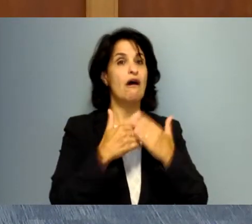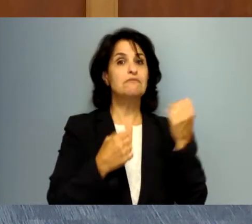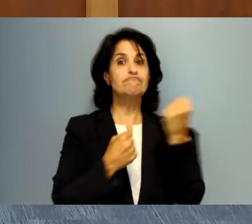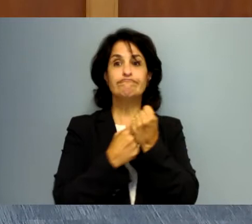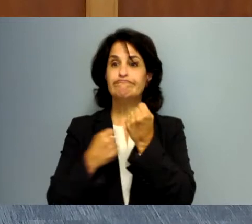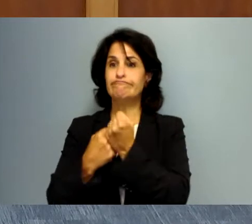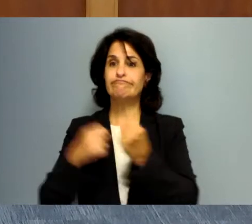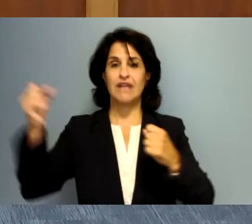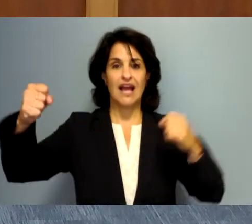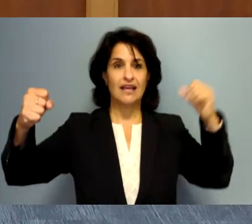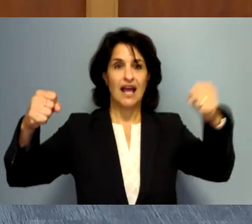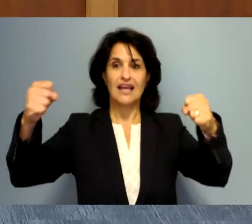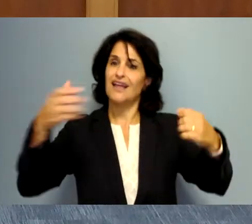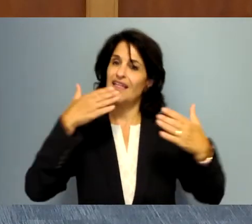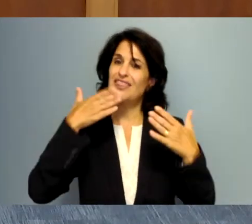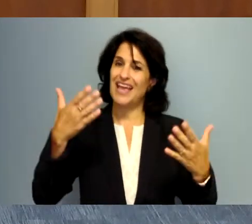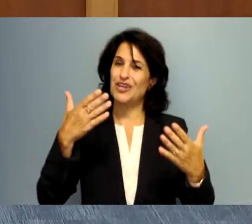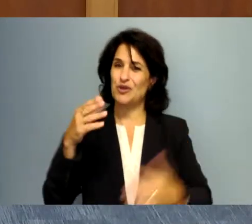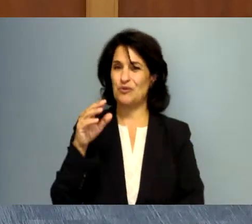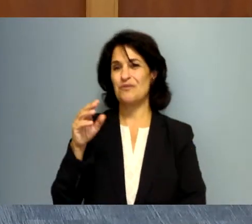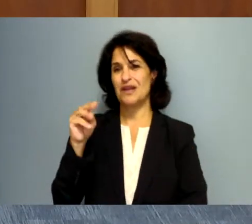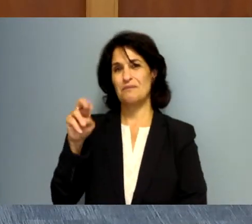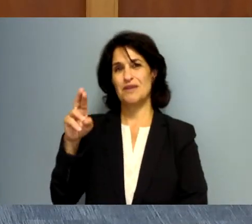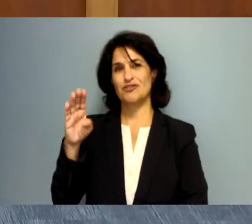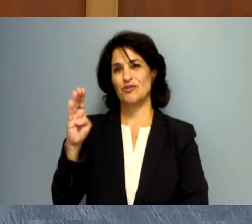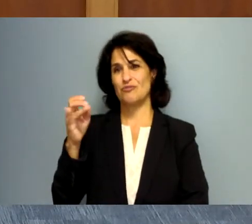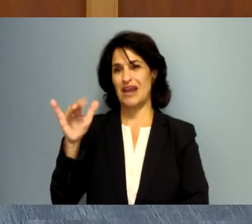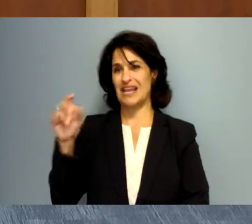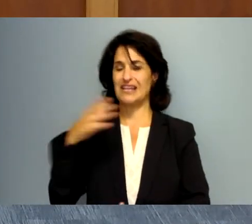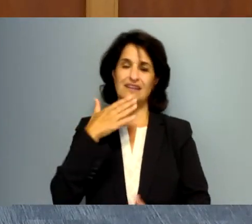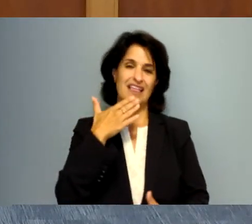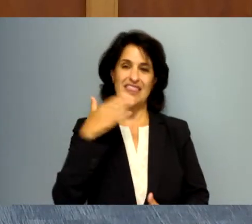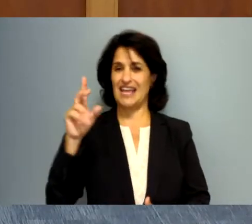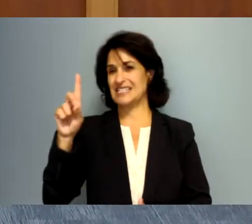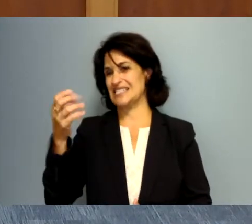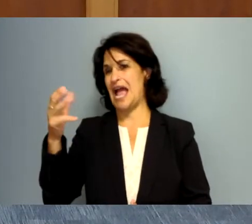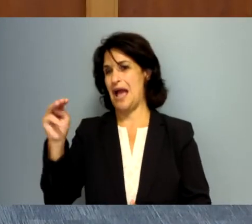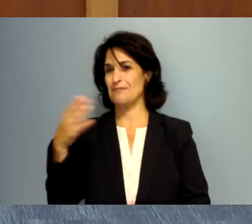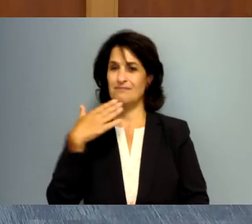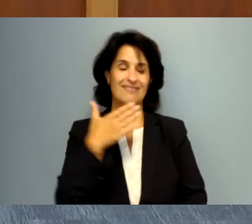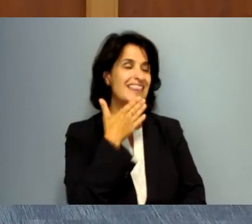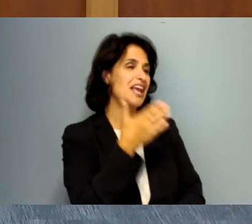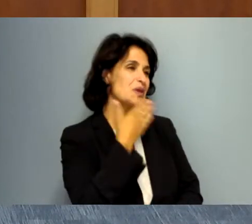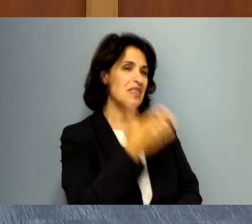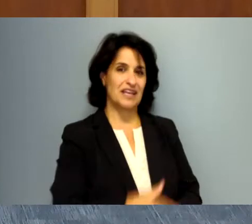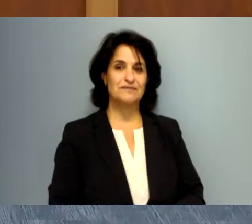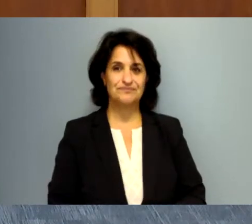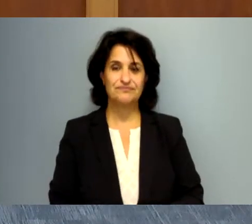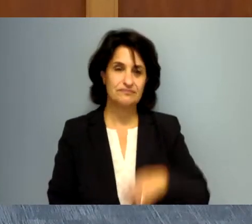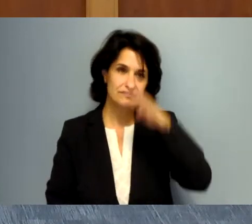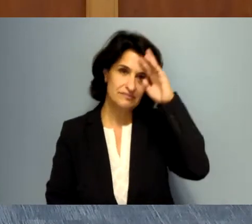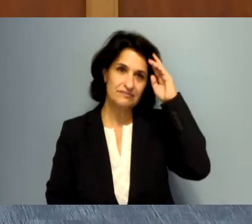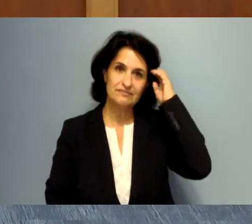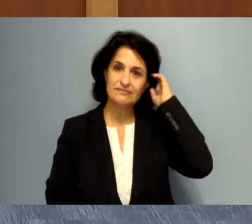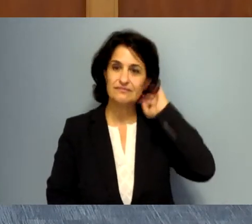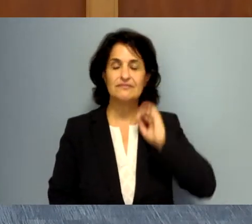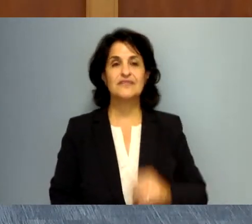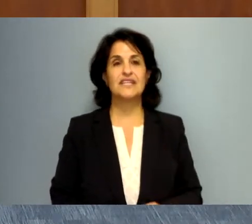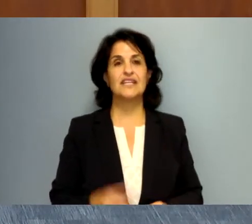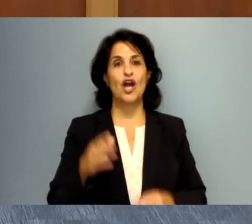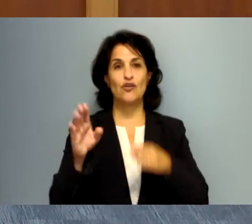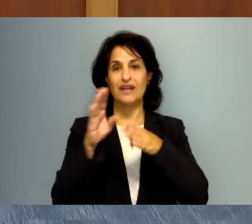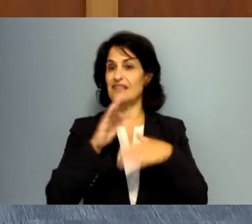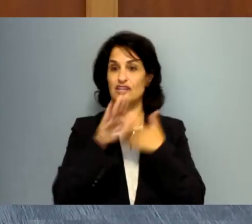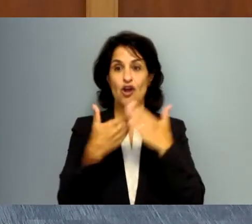Okay, thank you very much, Mr. Freitag. Thanks, Tom. Thank you. All right, so all the business items